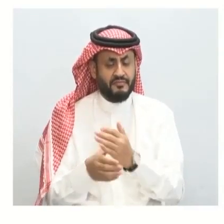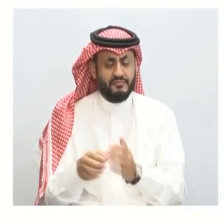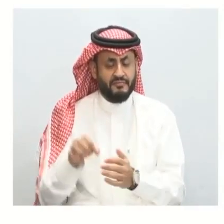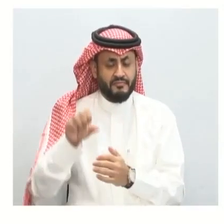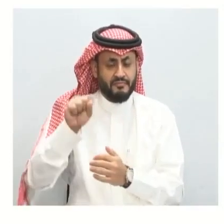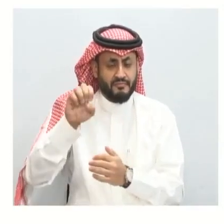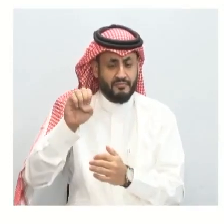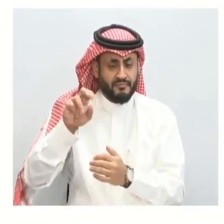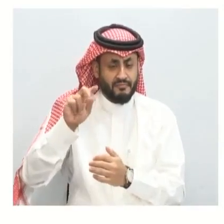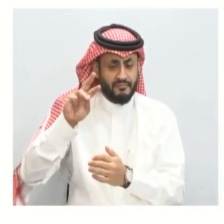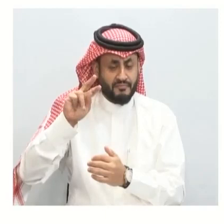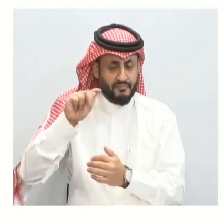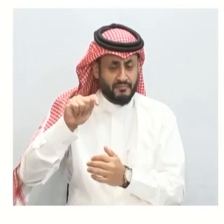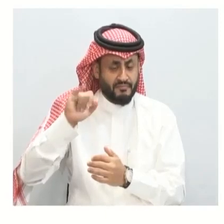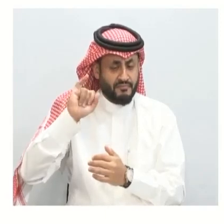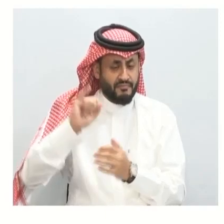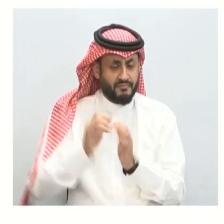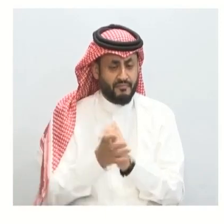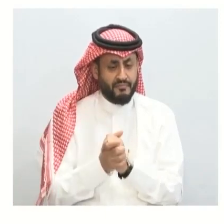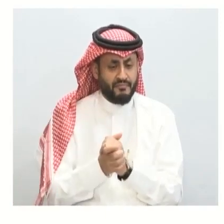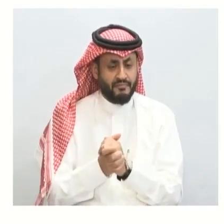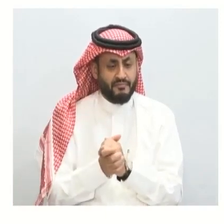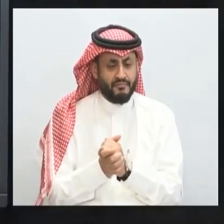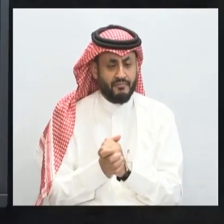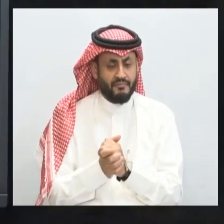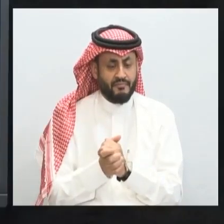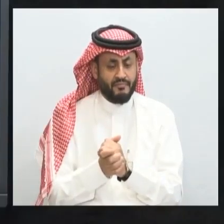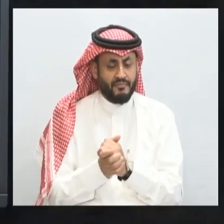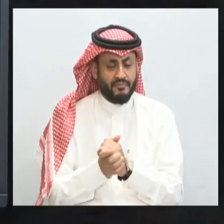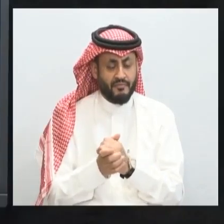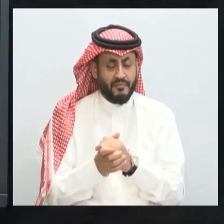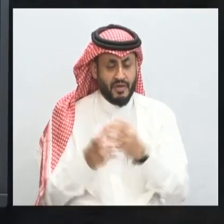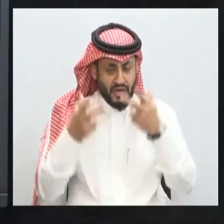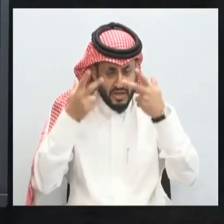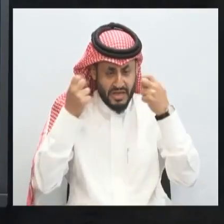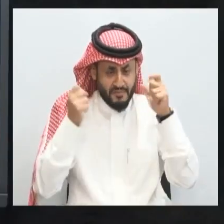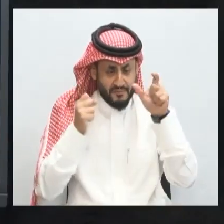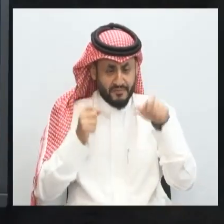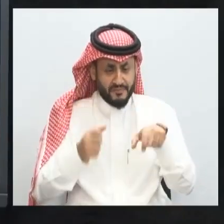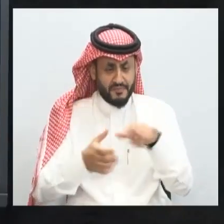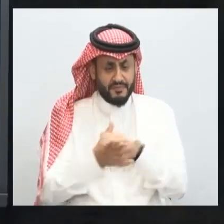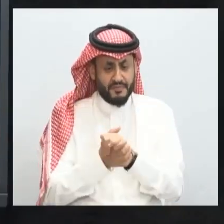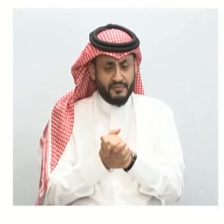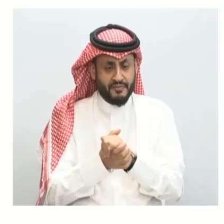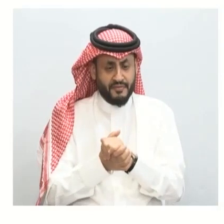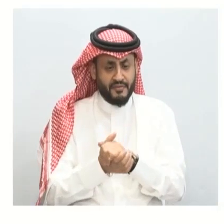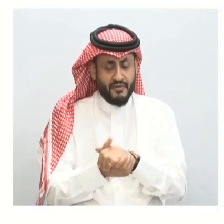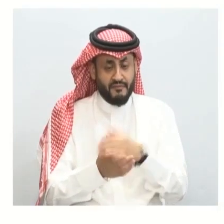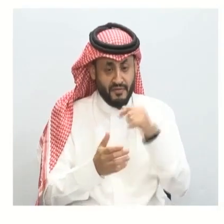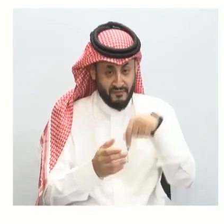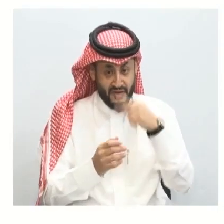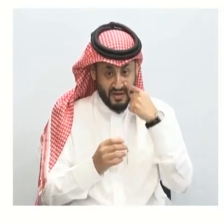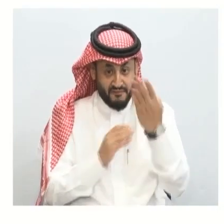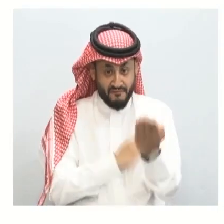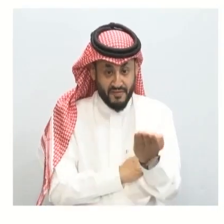SETI, now we know what is the abbreviation standing for. Why are the SETI scientists confident that they have